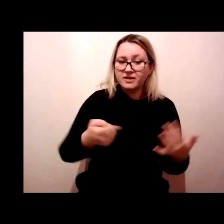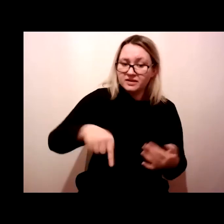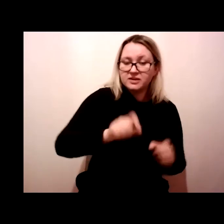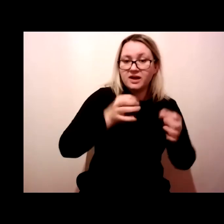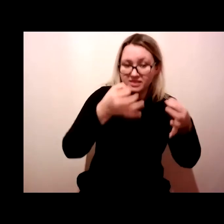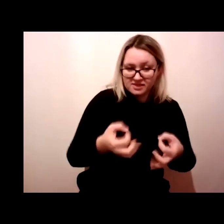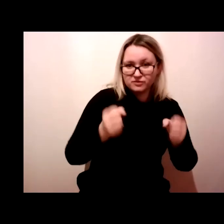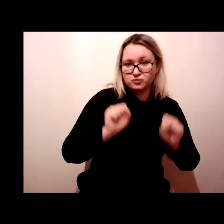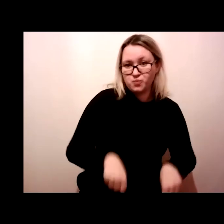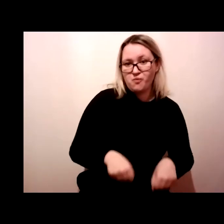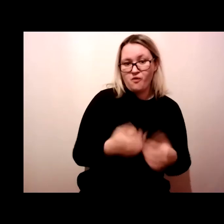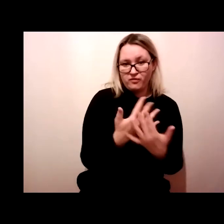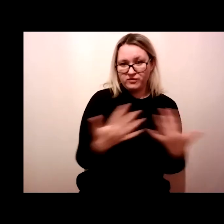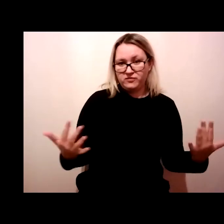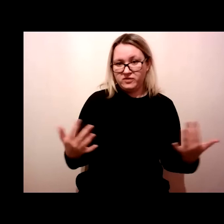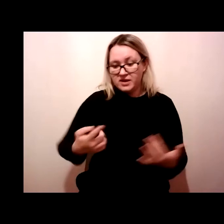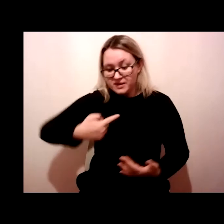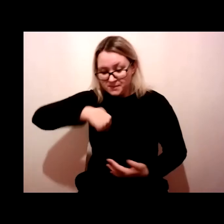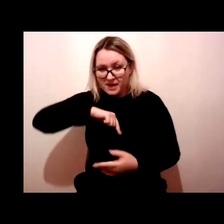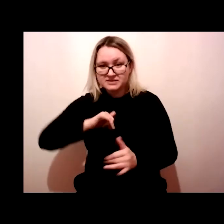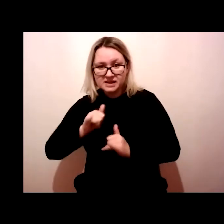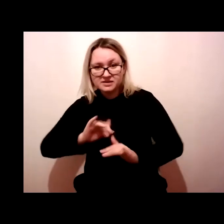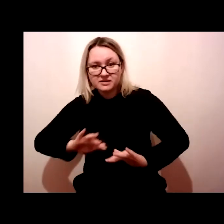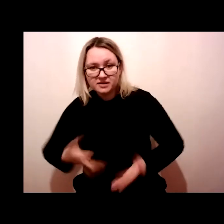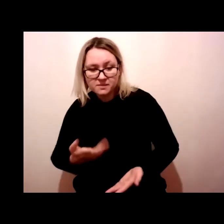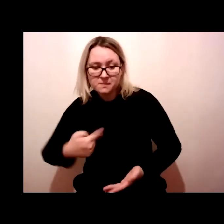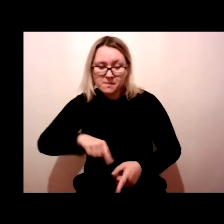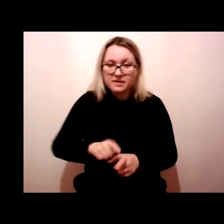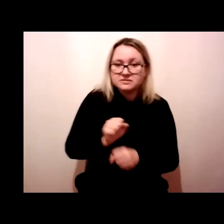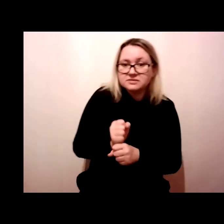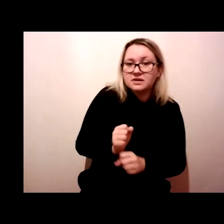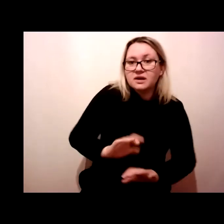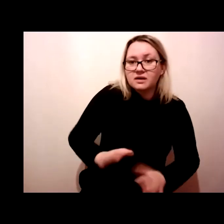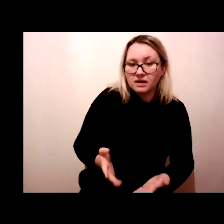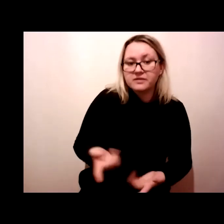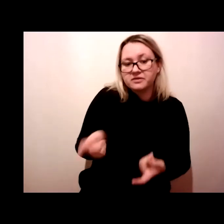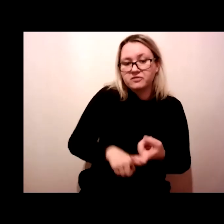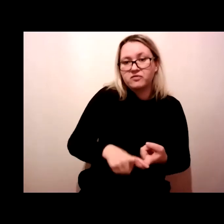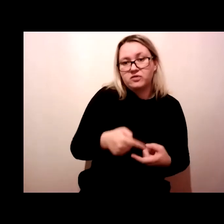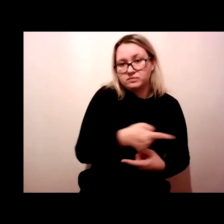diverse and they have the right to be diverse.